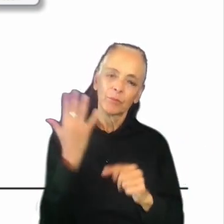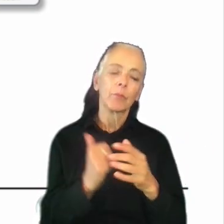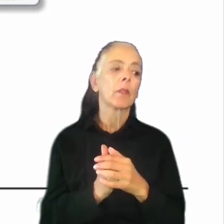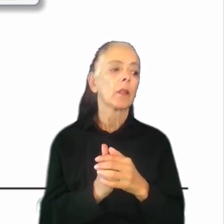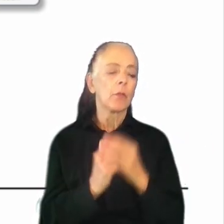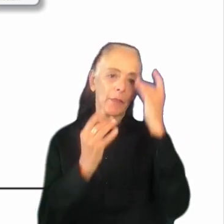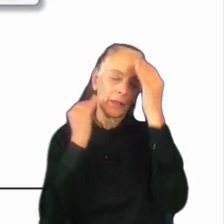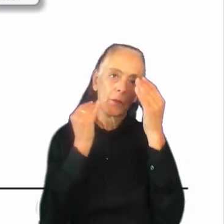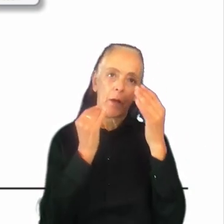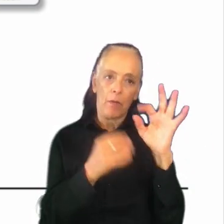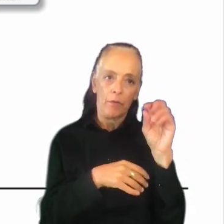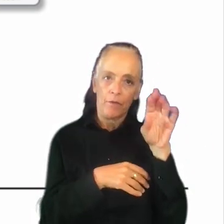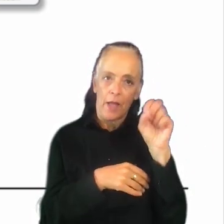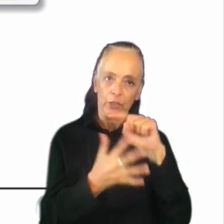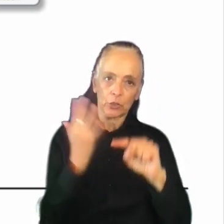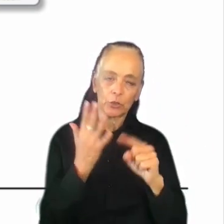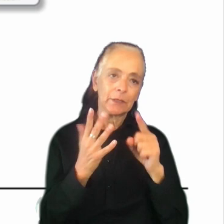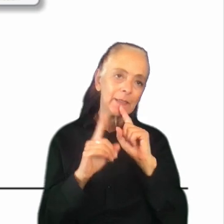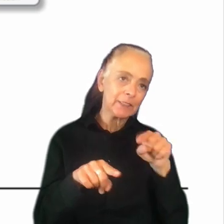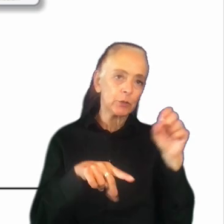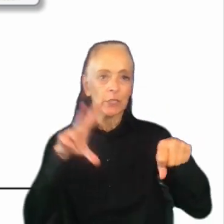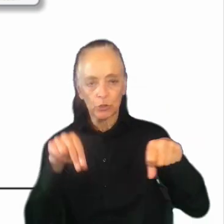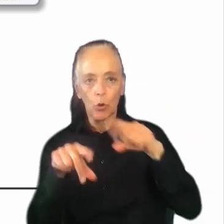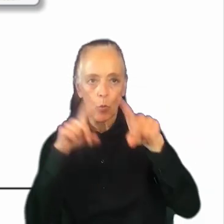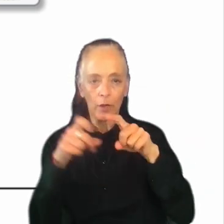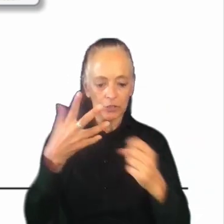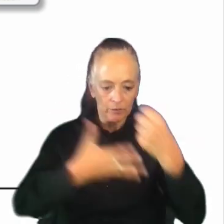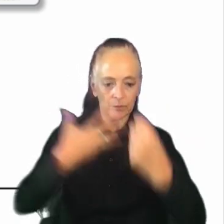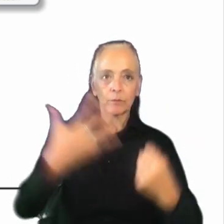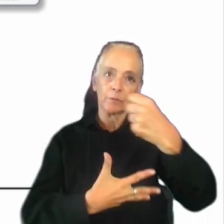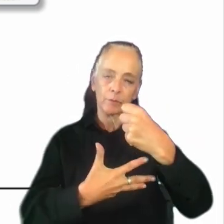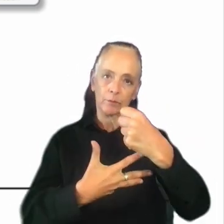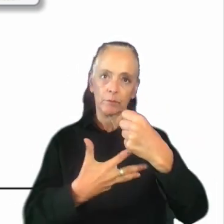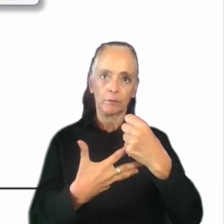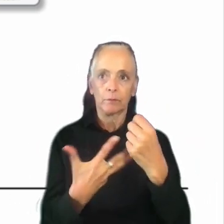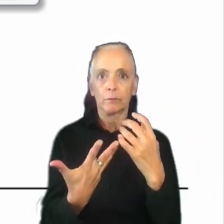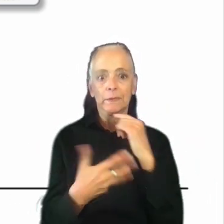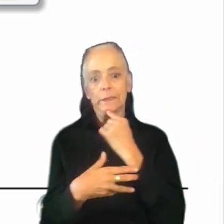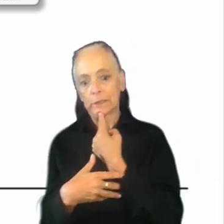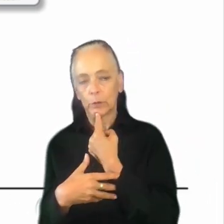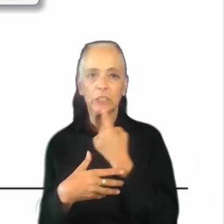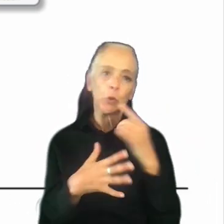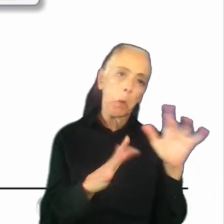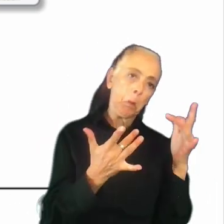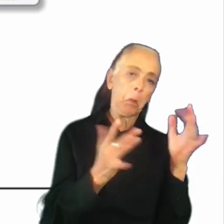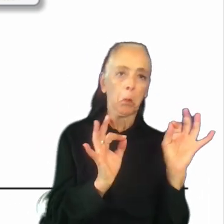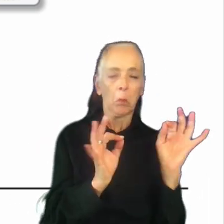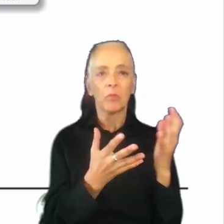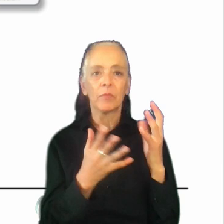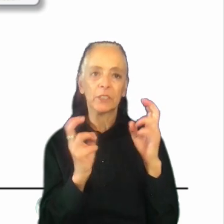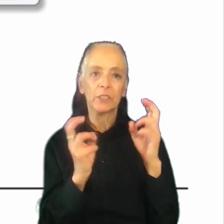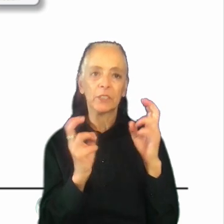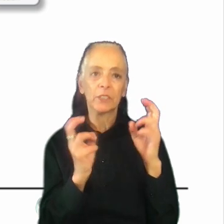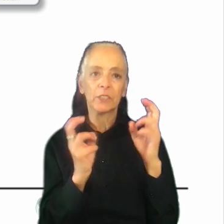thinking about all of those factors and asking yes or no questions you can rate the severity of your issues that you've identified and then pick out